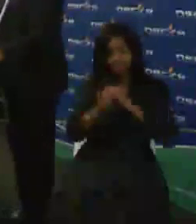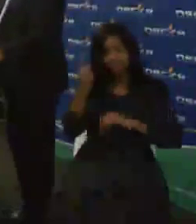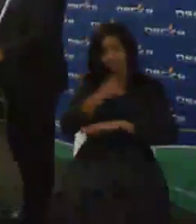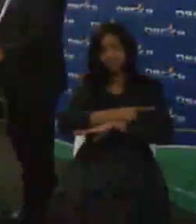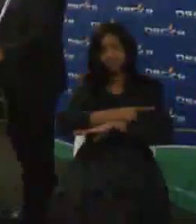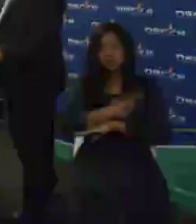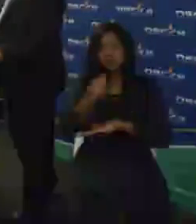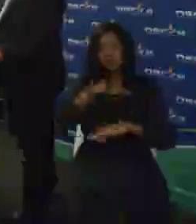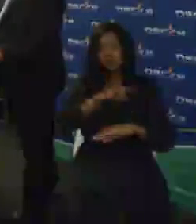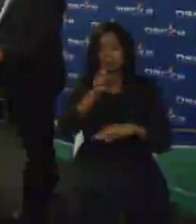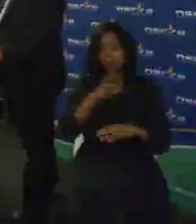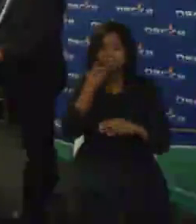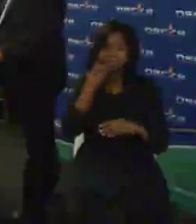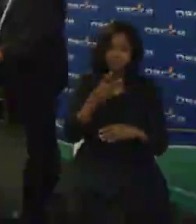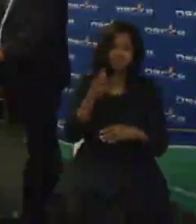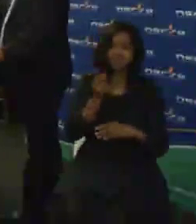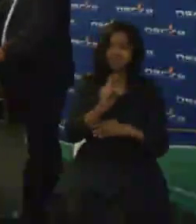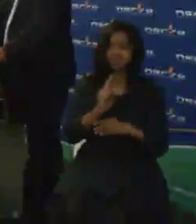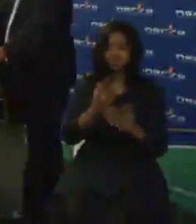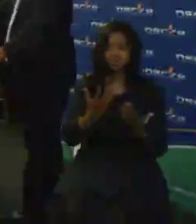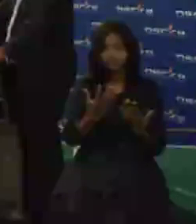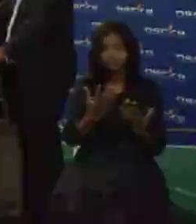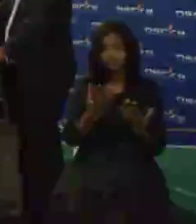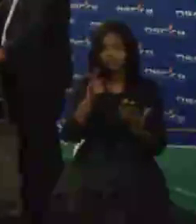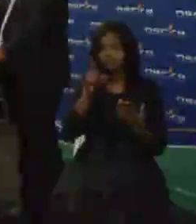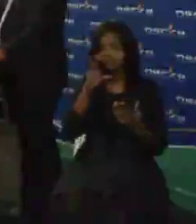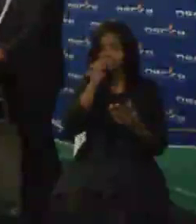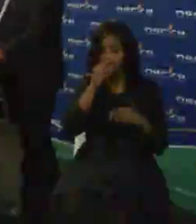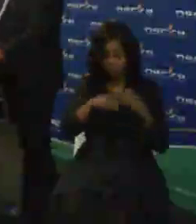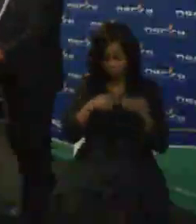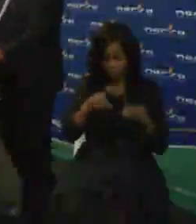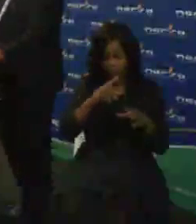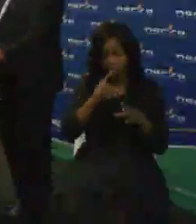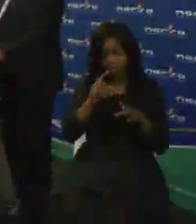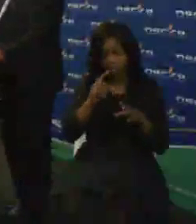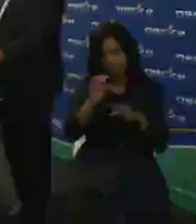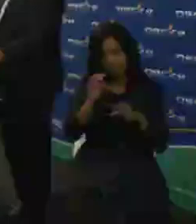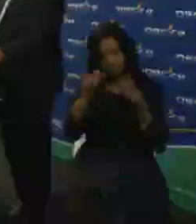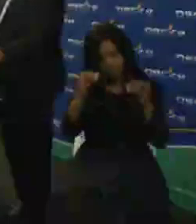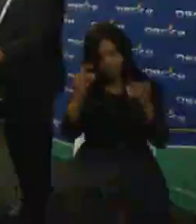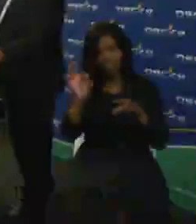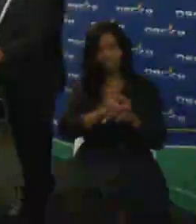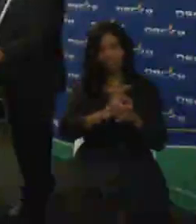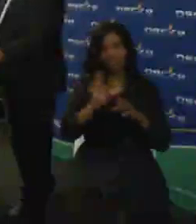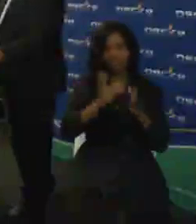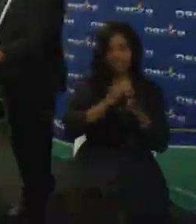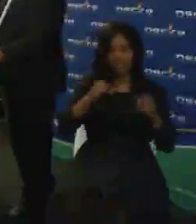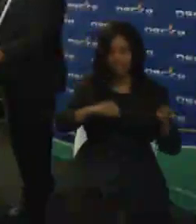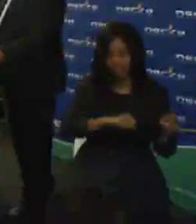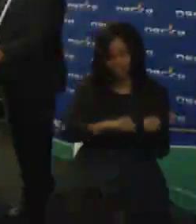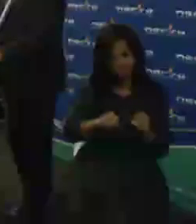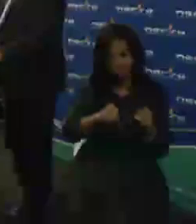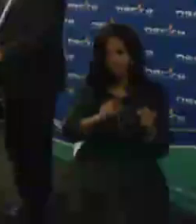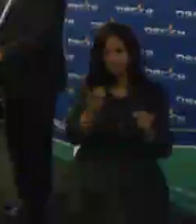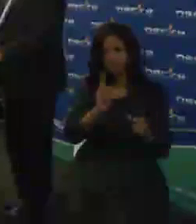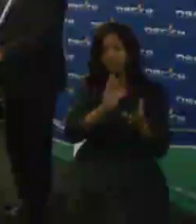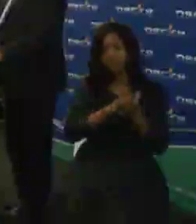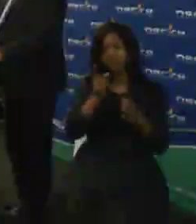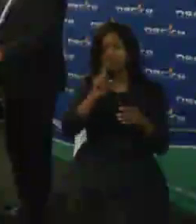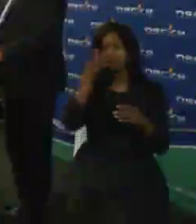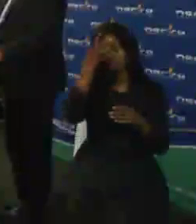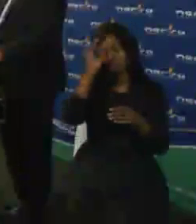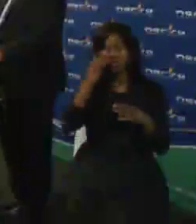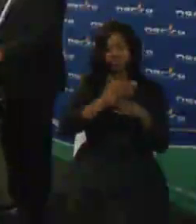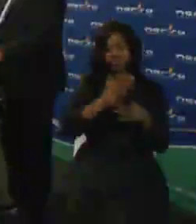we have to see what you spoke about the business plan and the strategy and whatever government